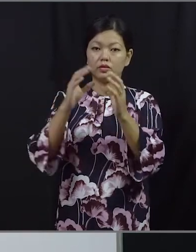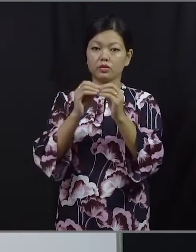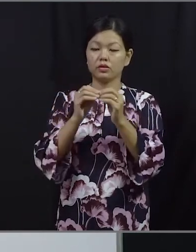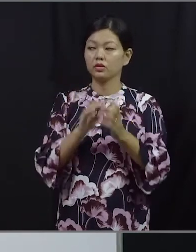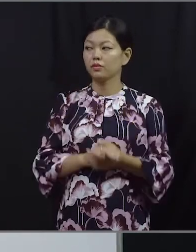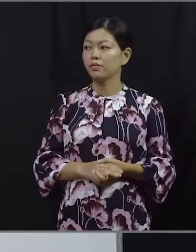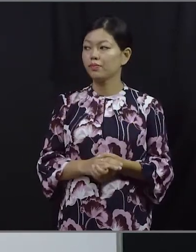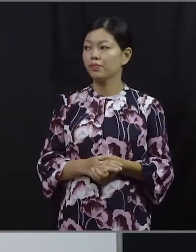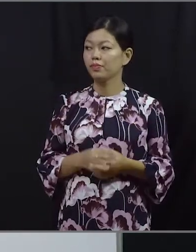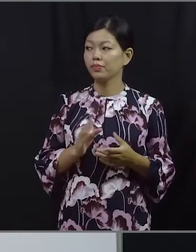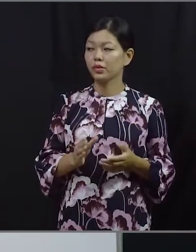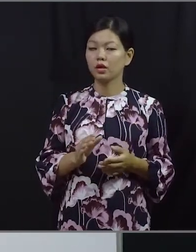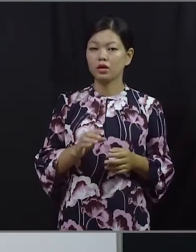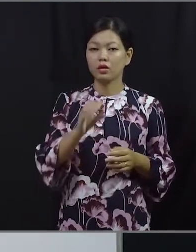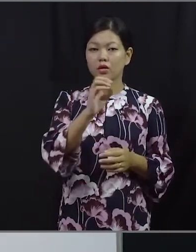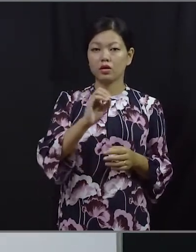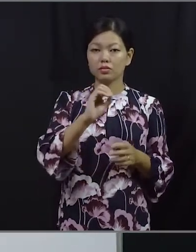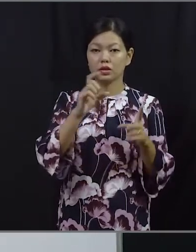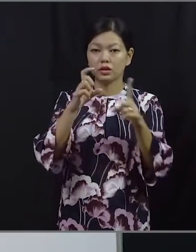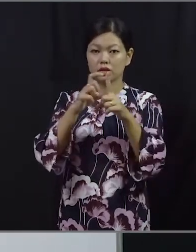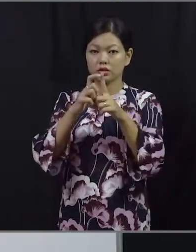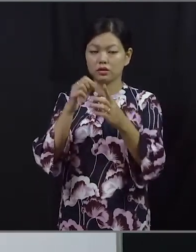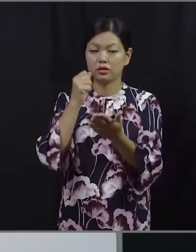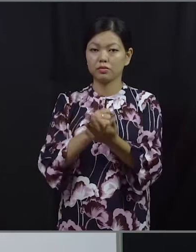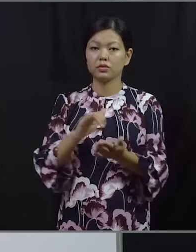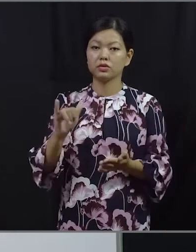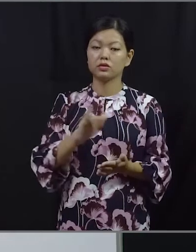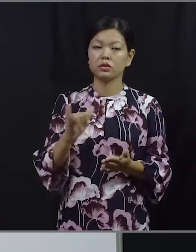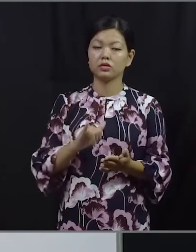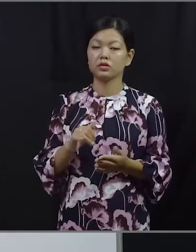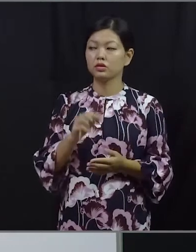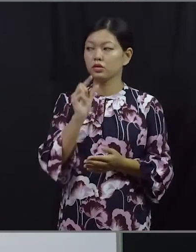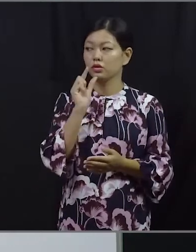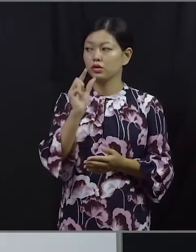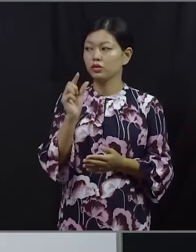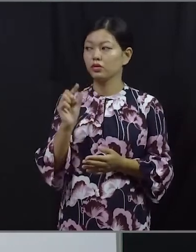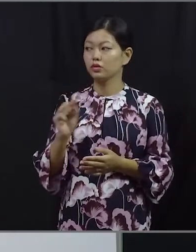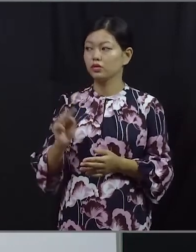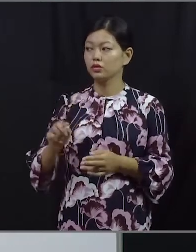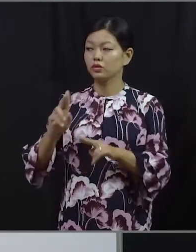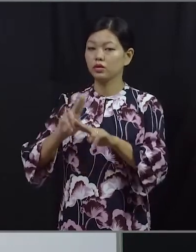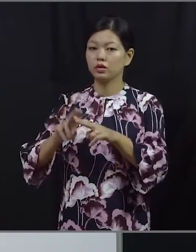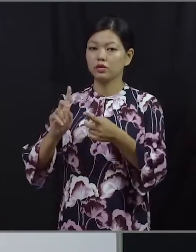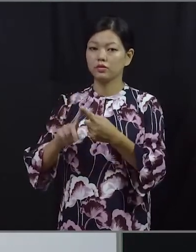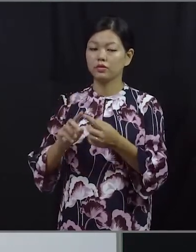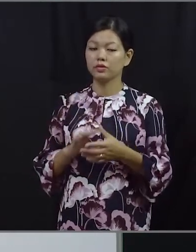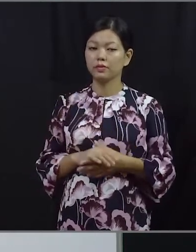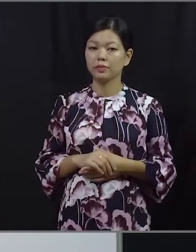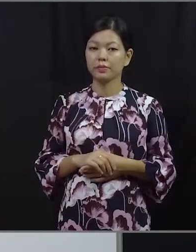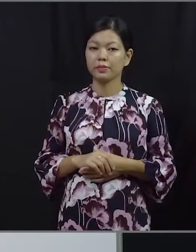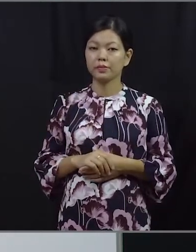so object distance must be equal to the focal length because we have placed the object at focus. Okay, so